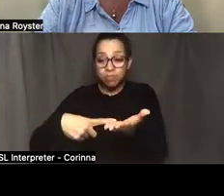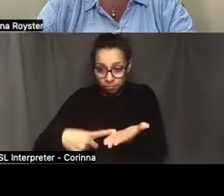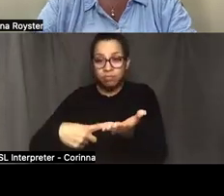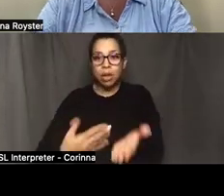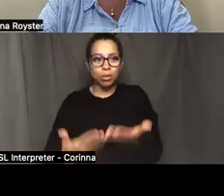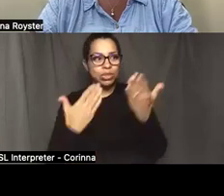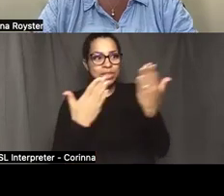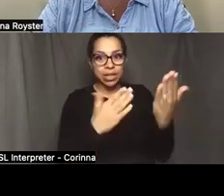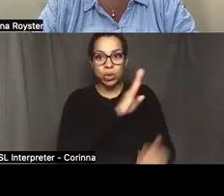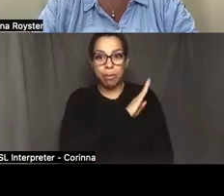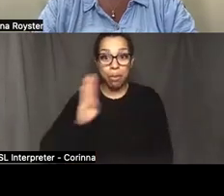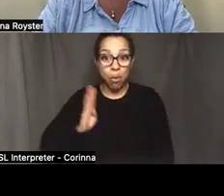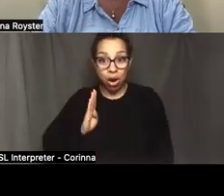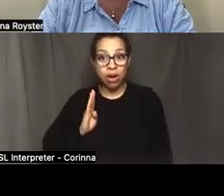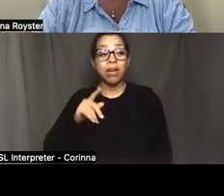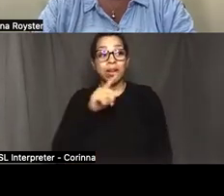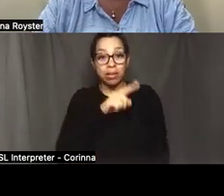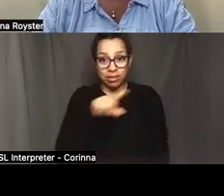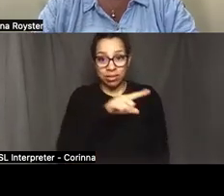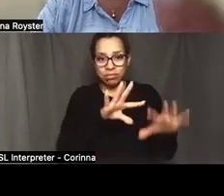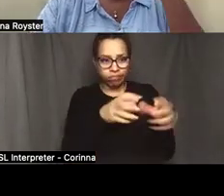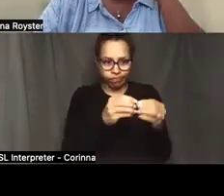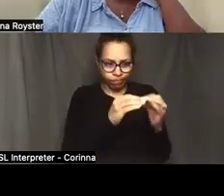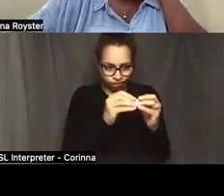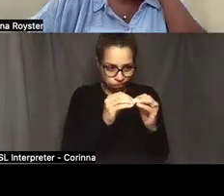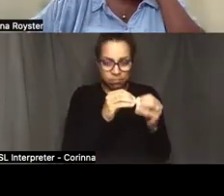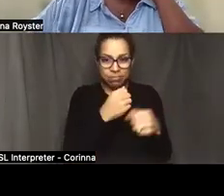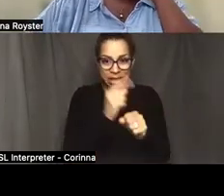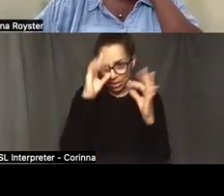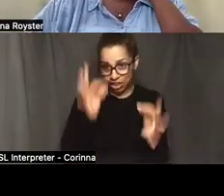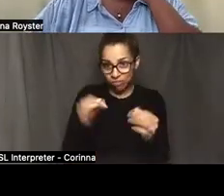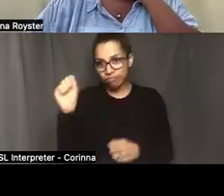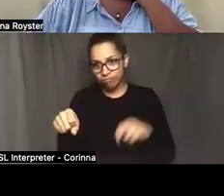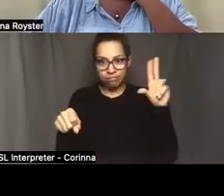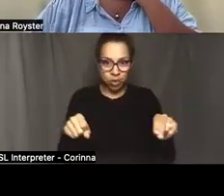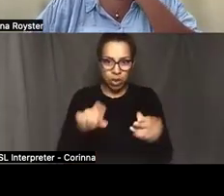then makes the ultimate decision of whether a student is expelled or not, right?